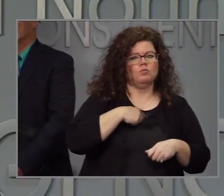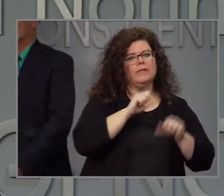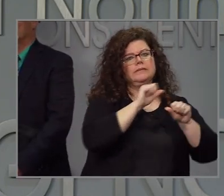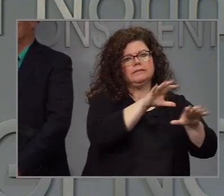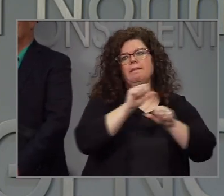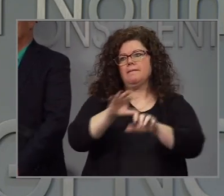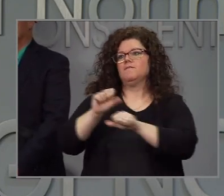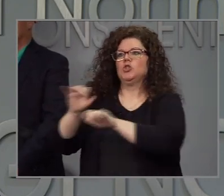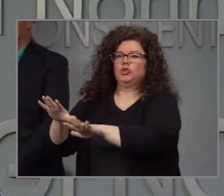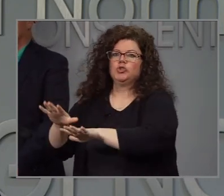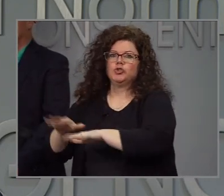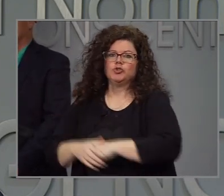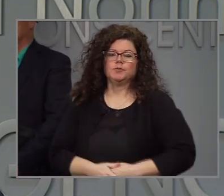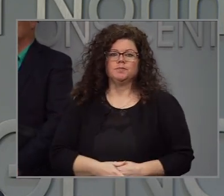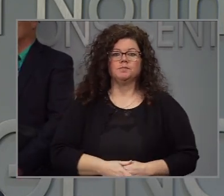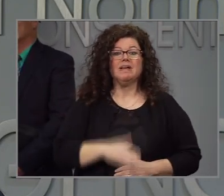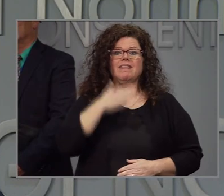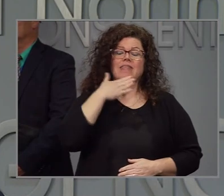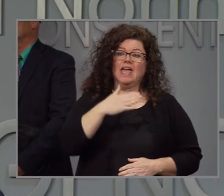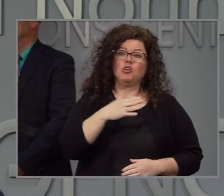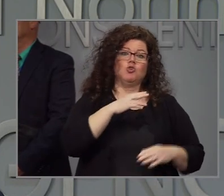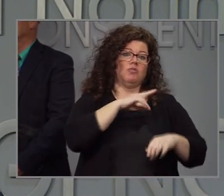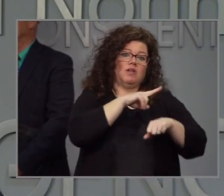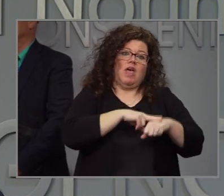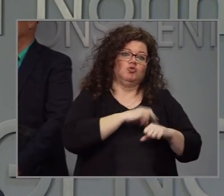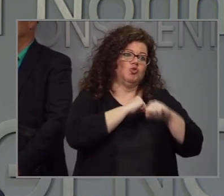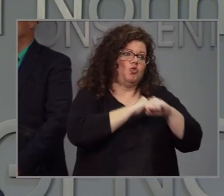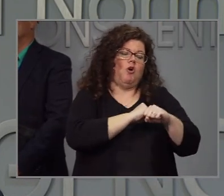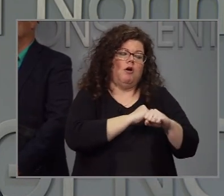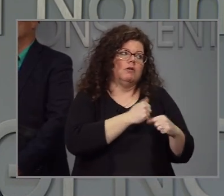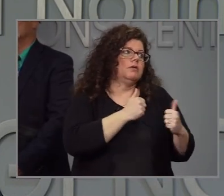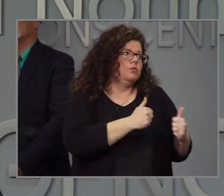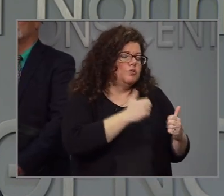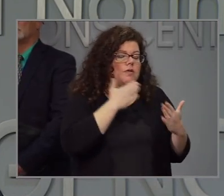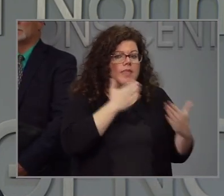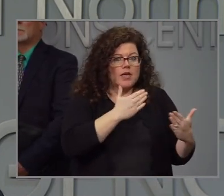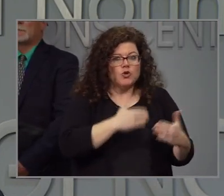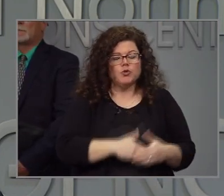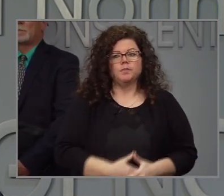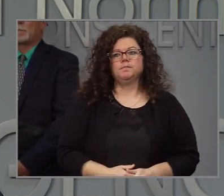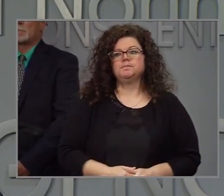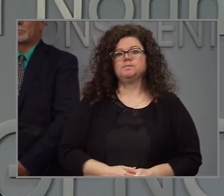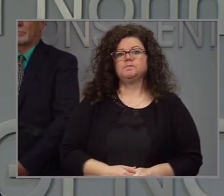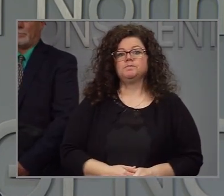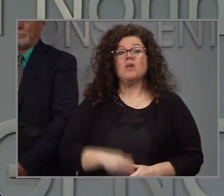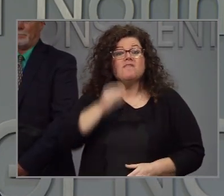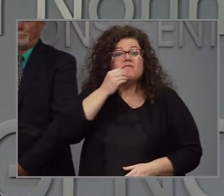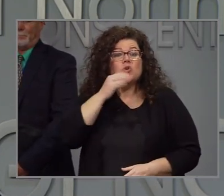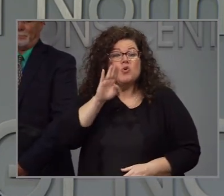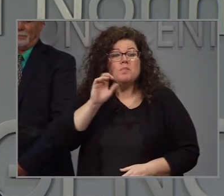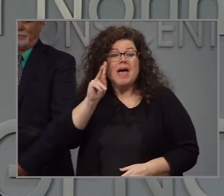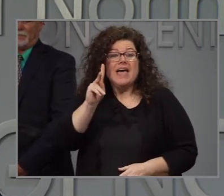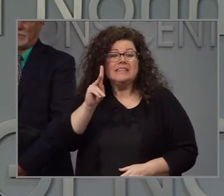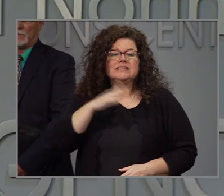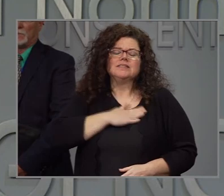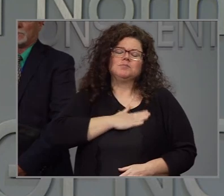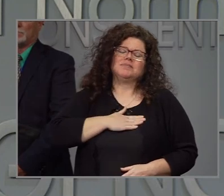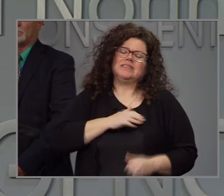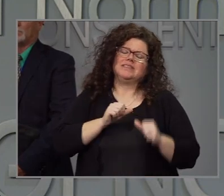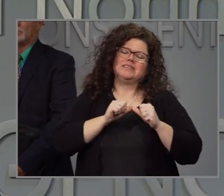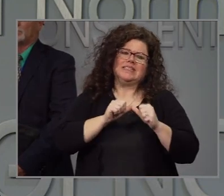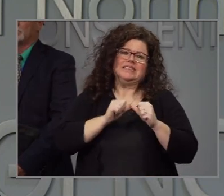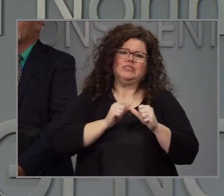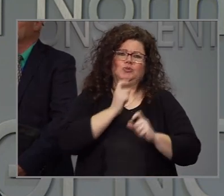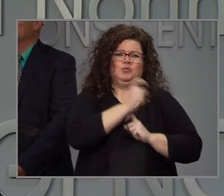We appreciate their outstanding service. And speaking of food banks, please continue your generosity in